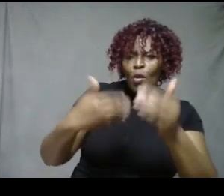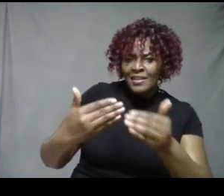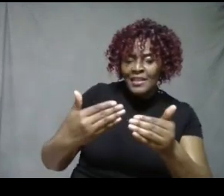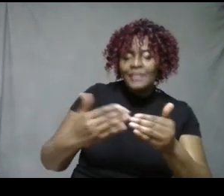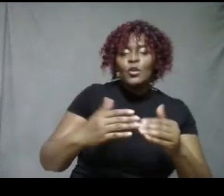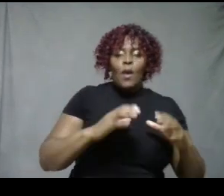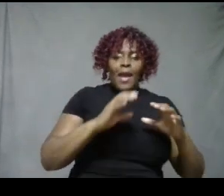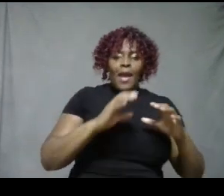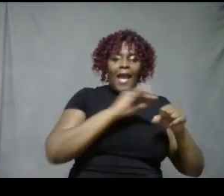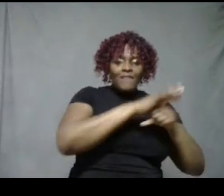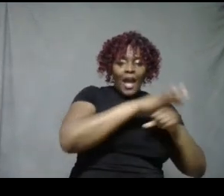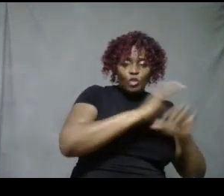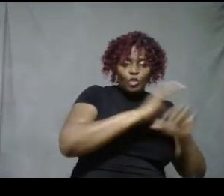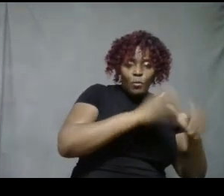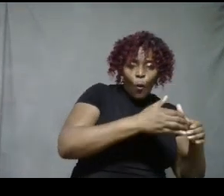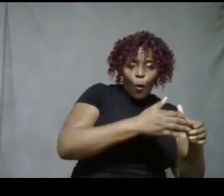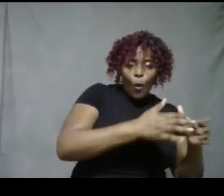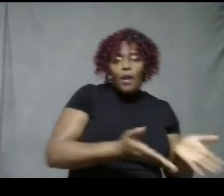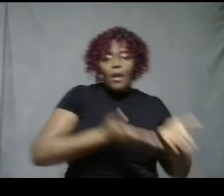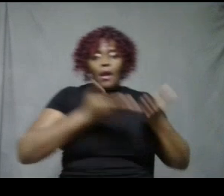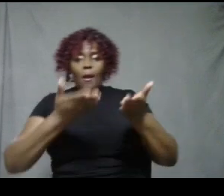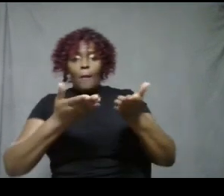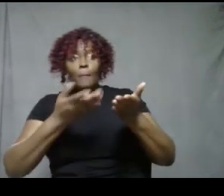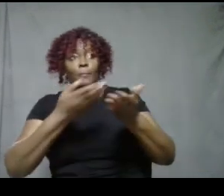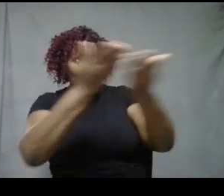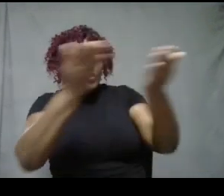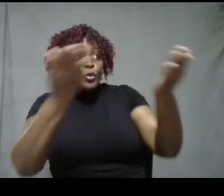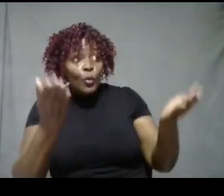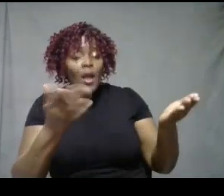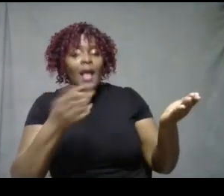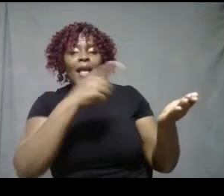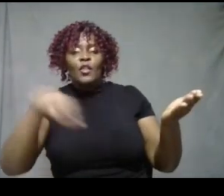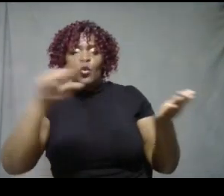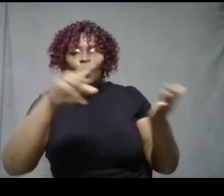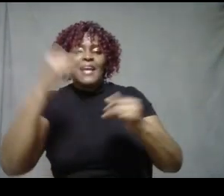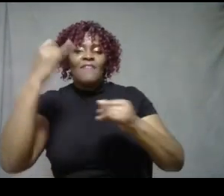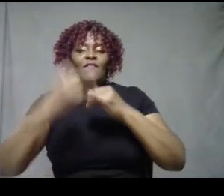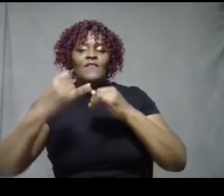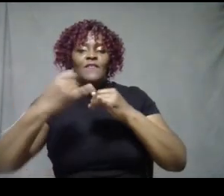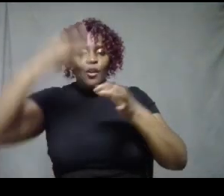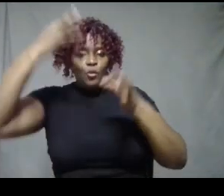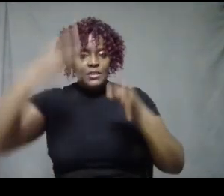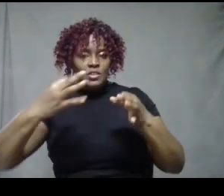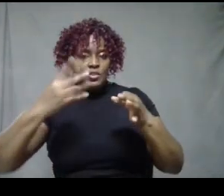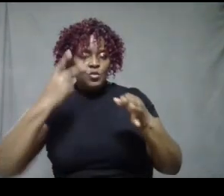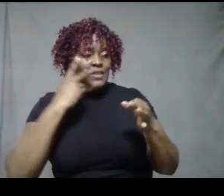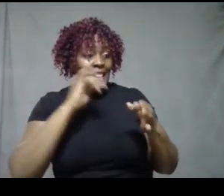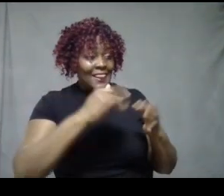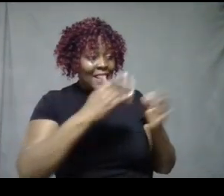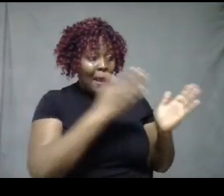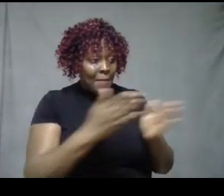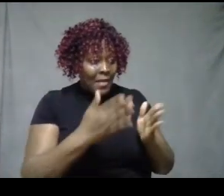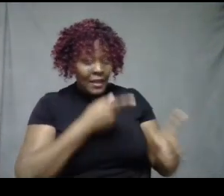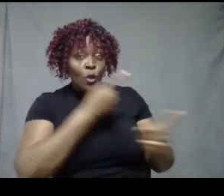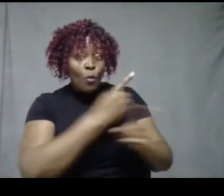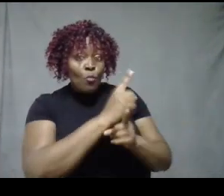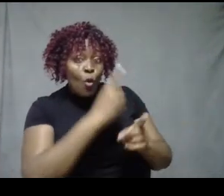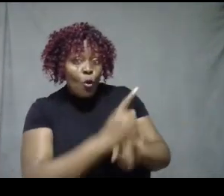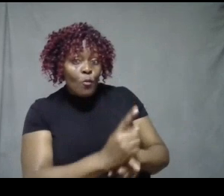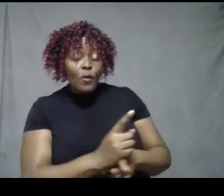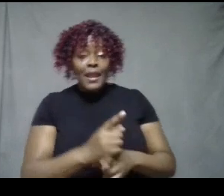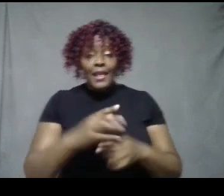you, and you have the final say on whether you believe that master plan is appropriate, whether you believe those individual site plans